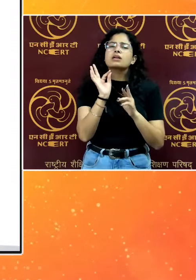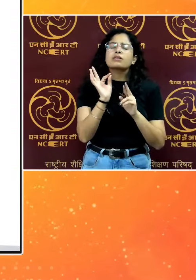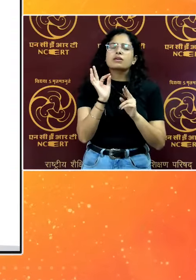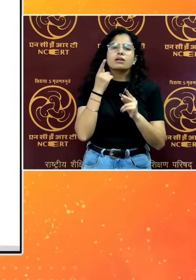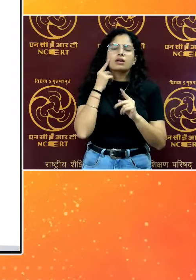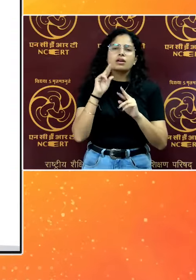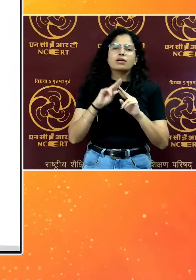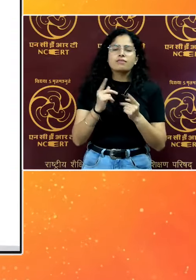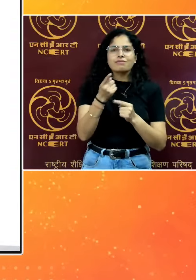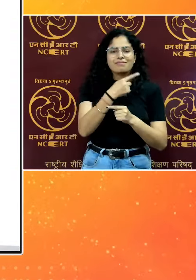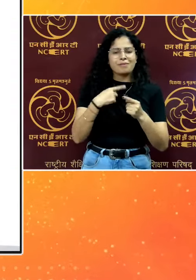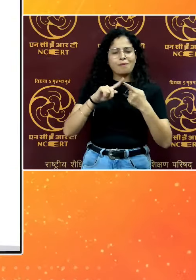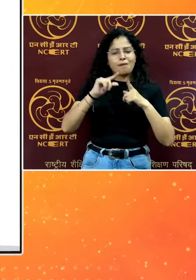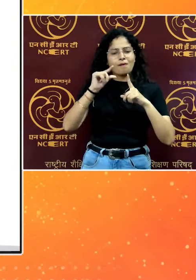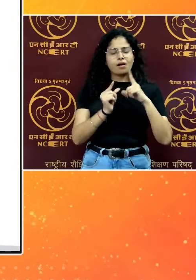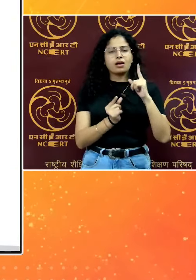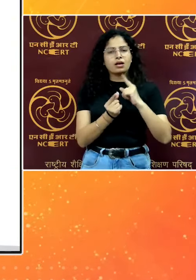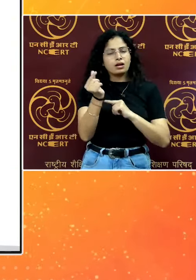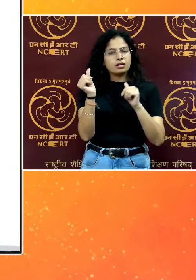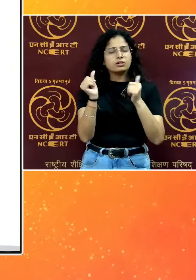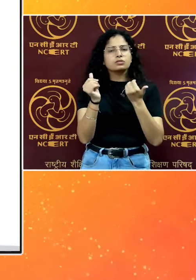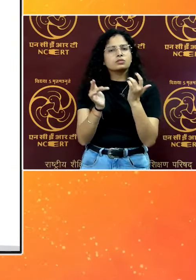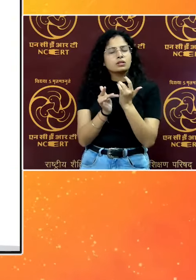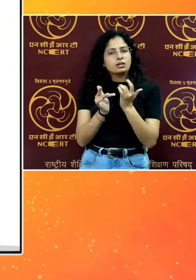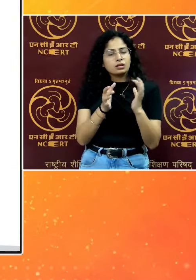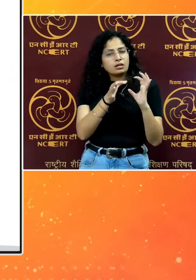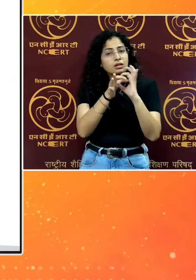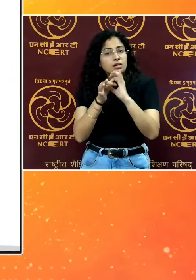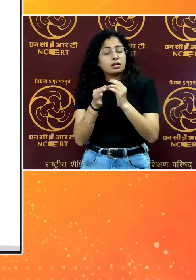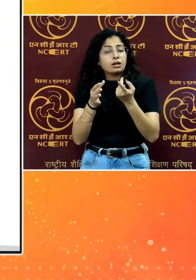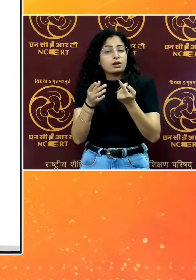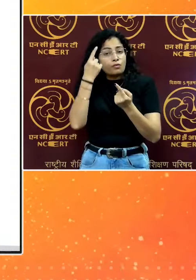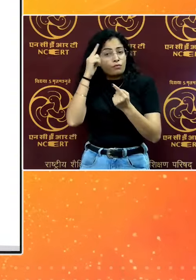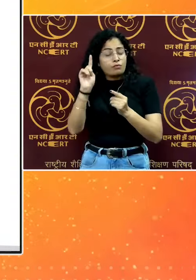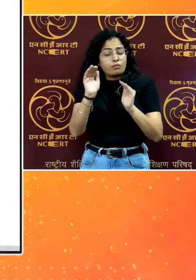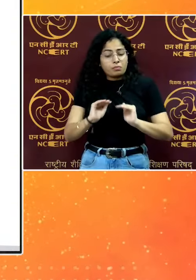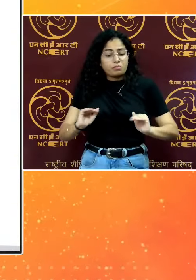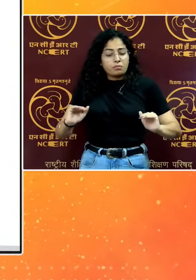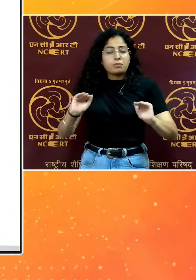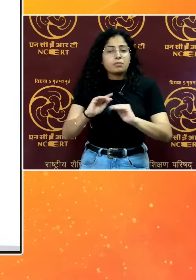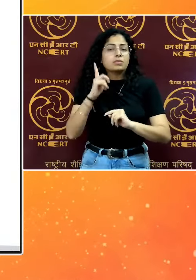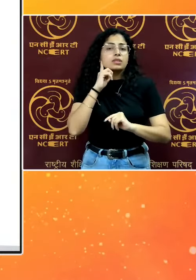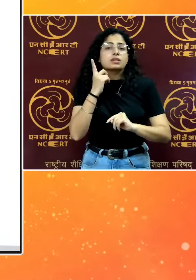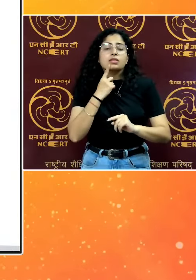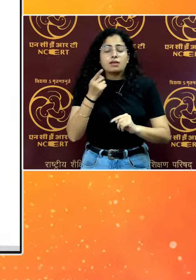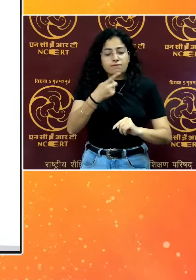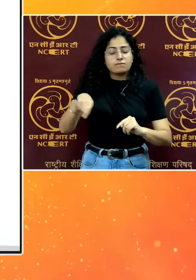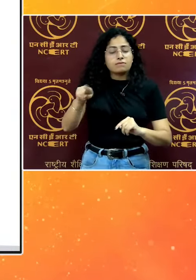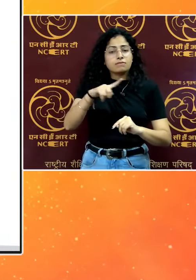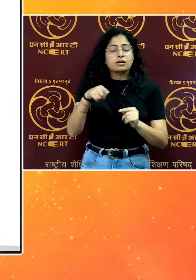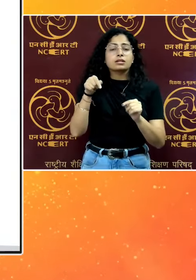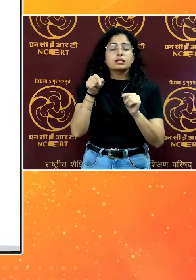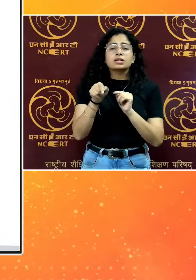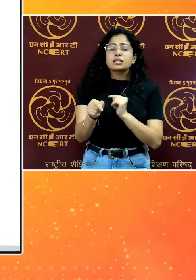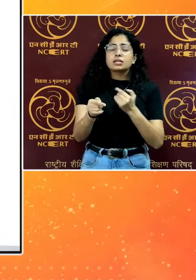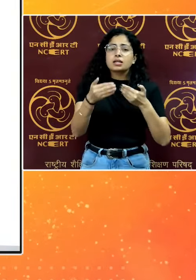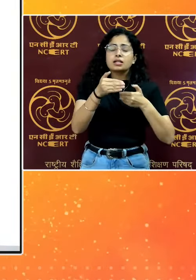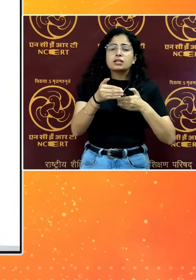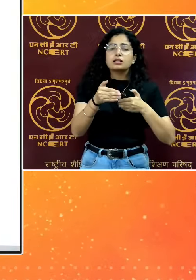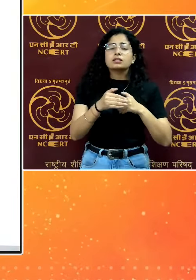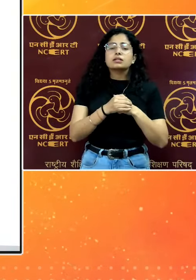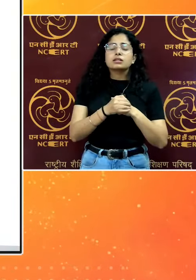to educational technology for children with hearing impairment, it is not